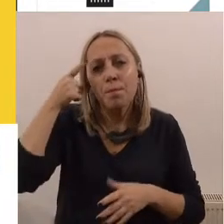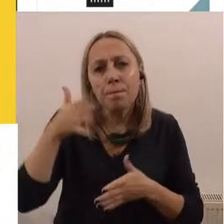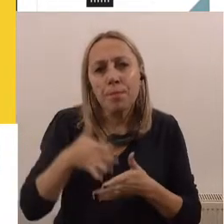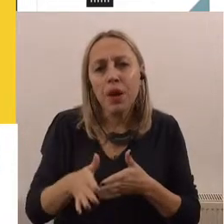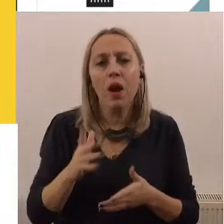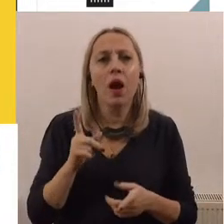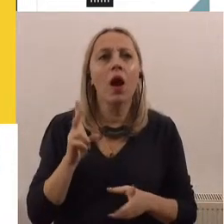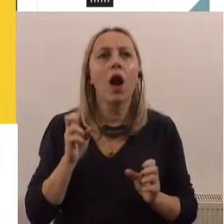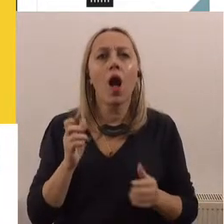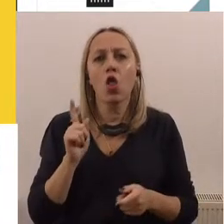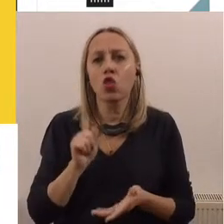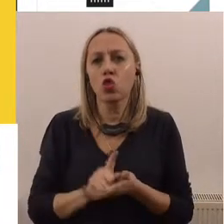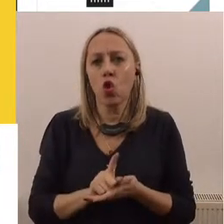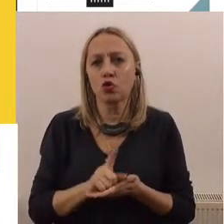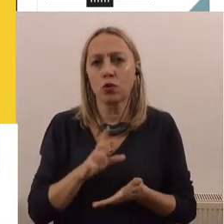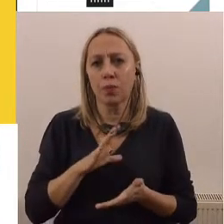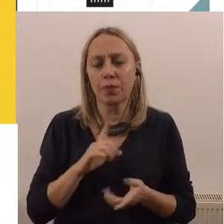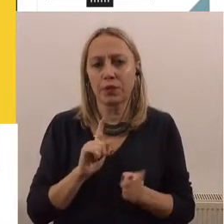We even